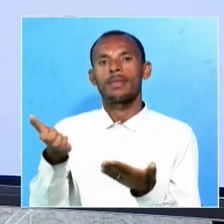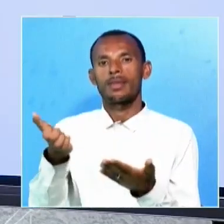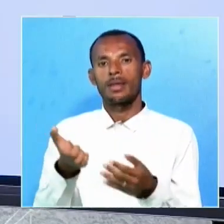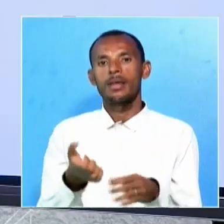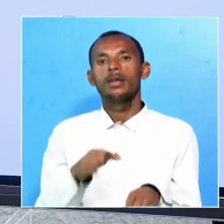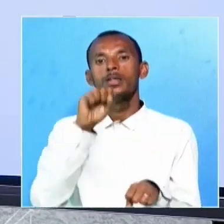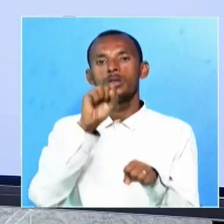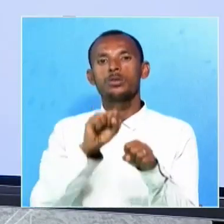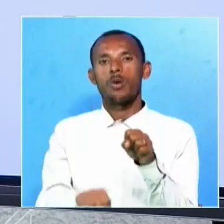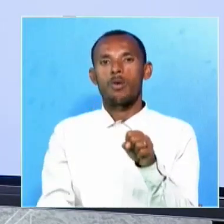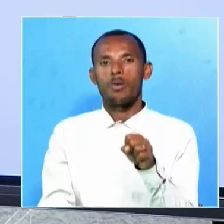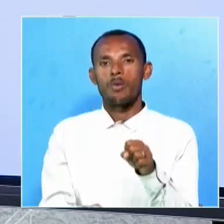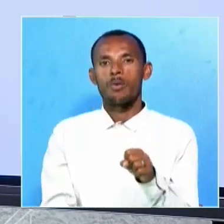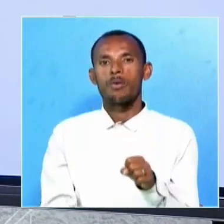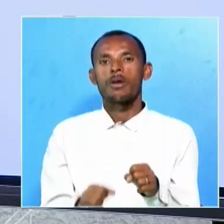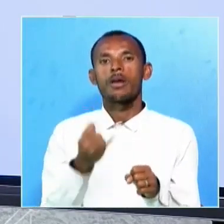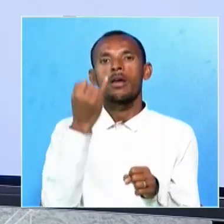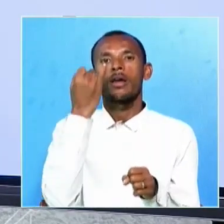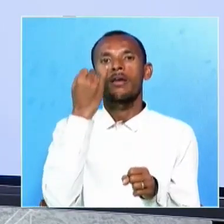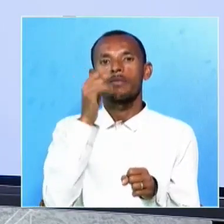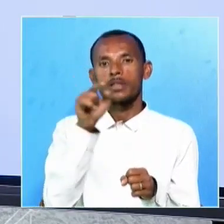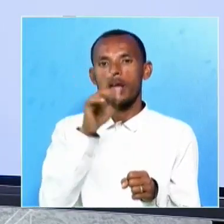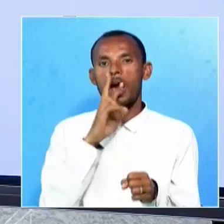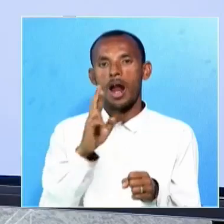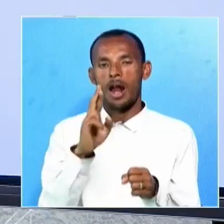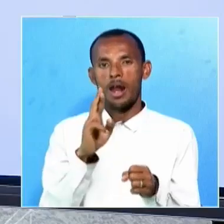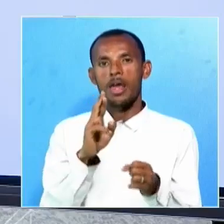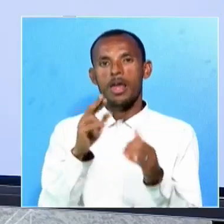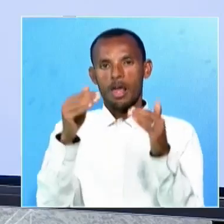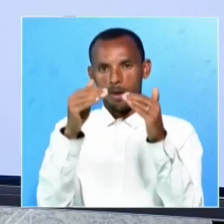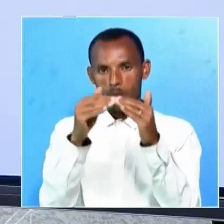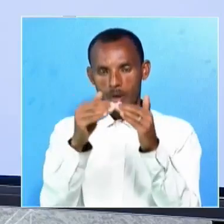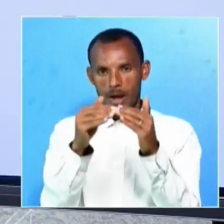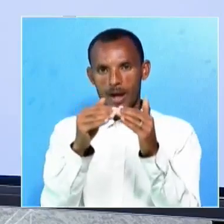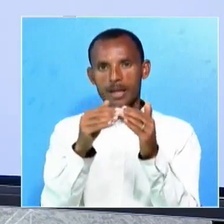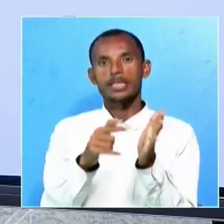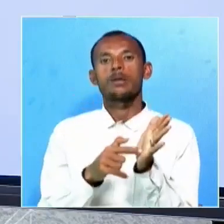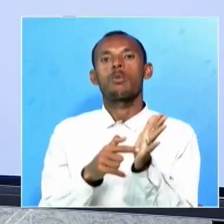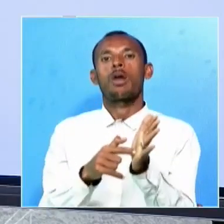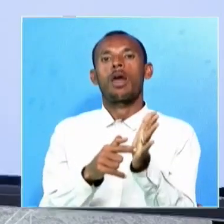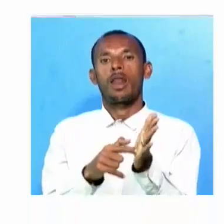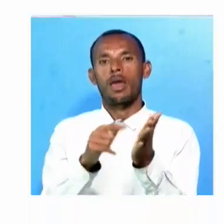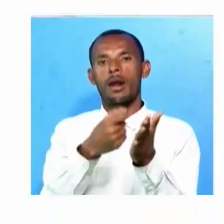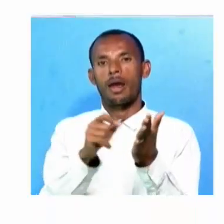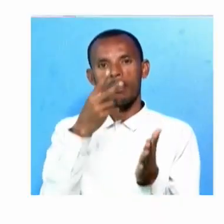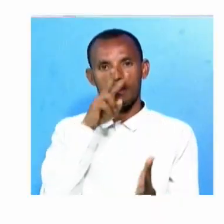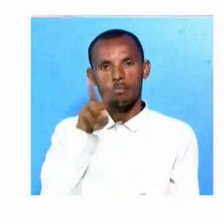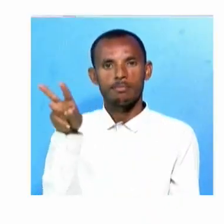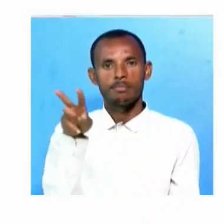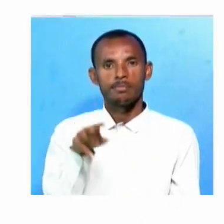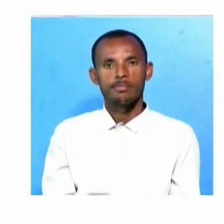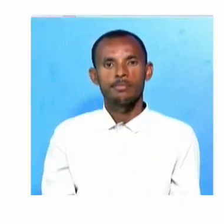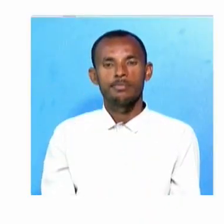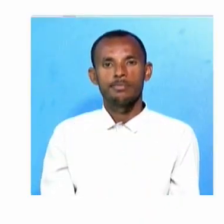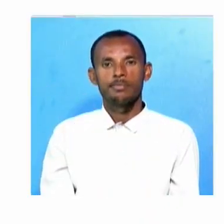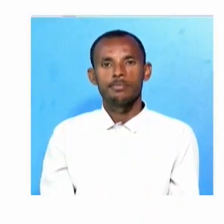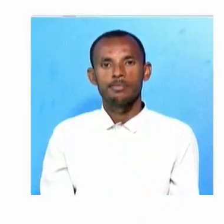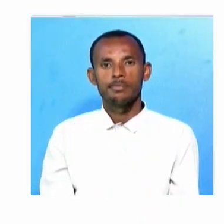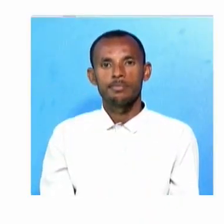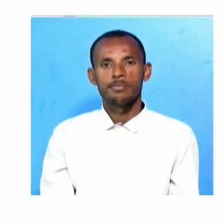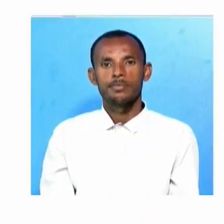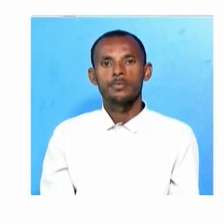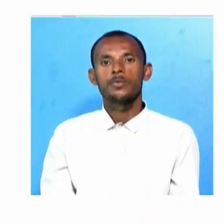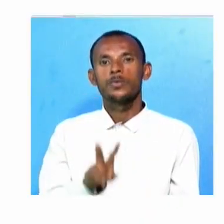So if they are equal symbolically, we can write using this symbol. If two sets are